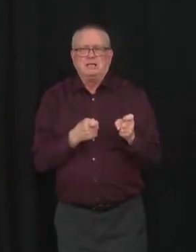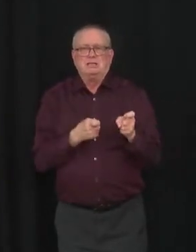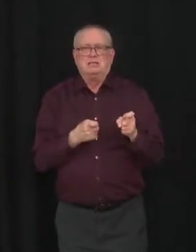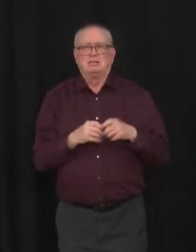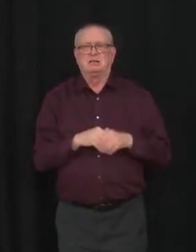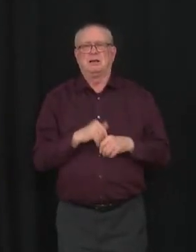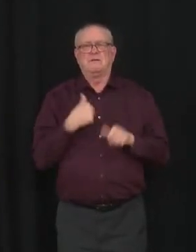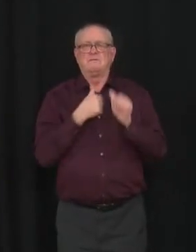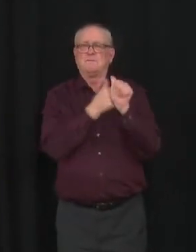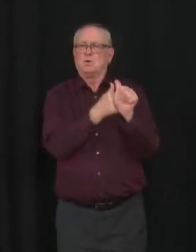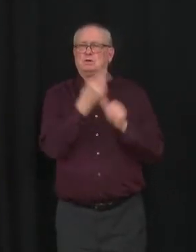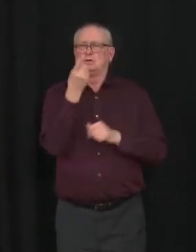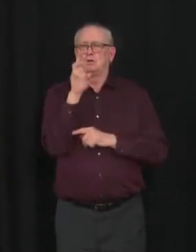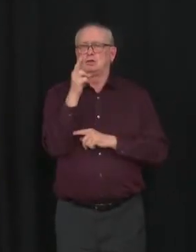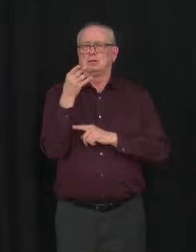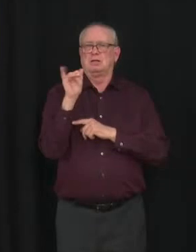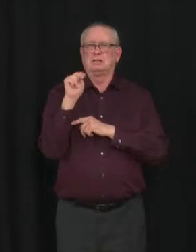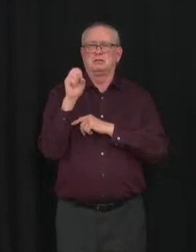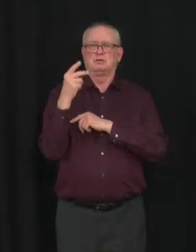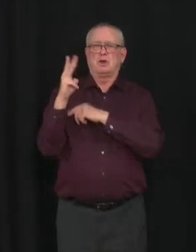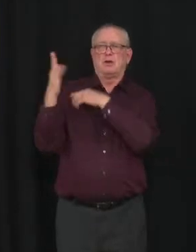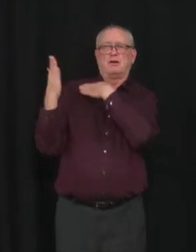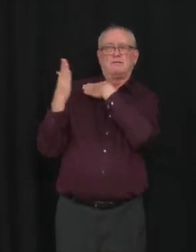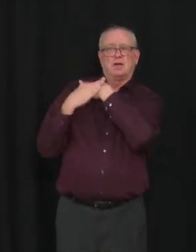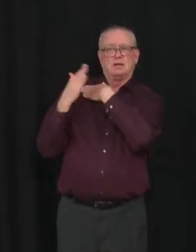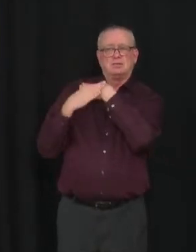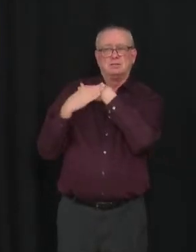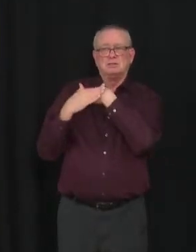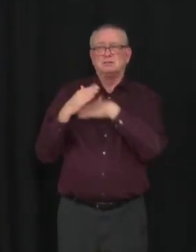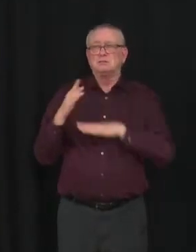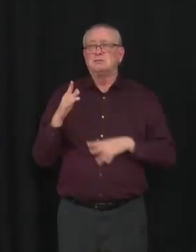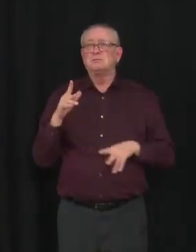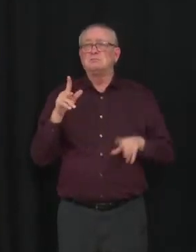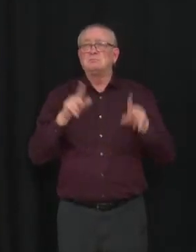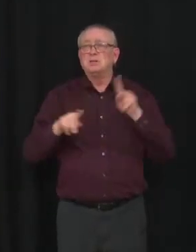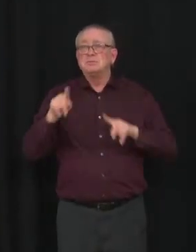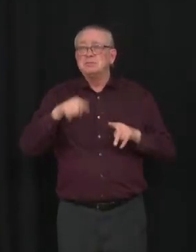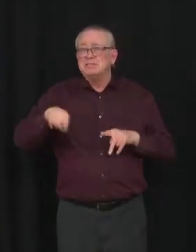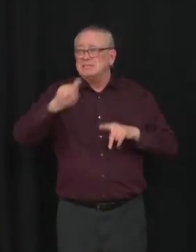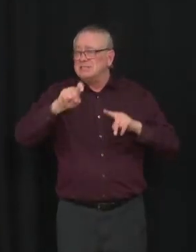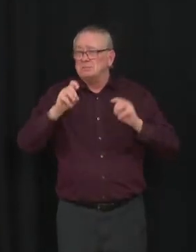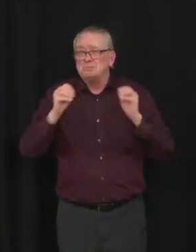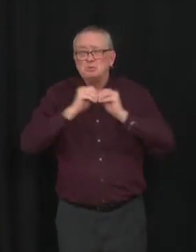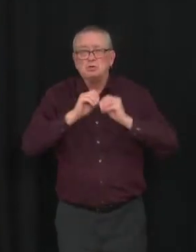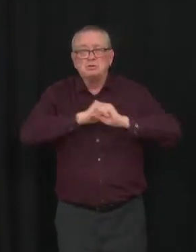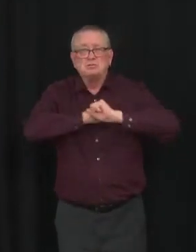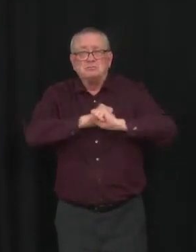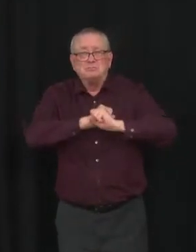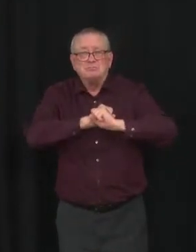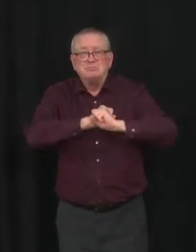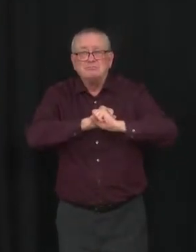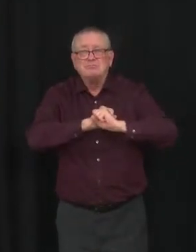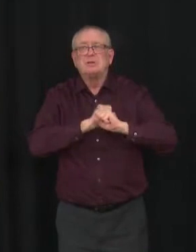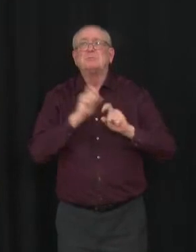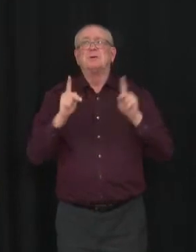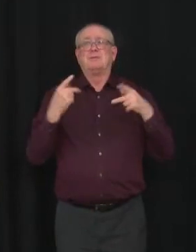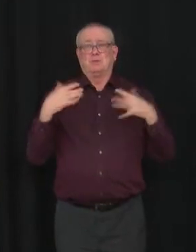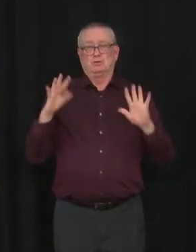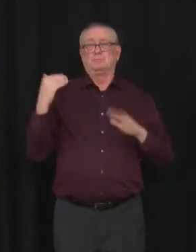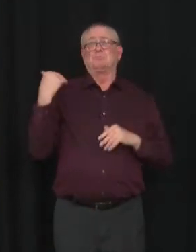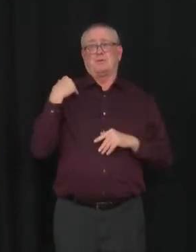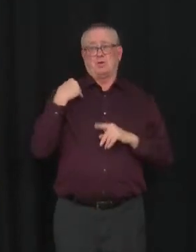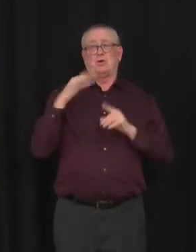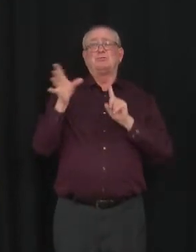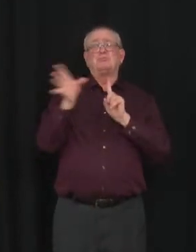for reinfection in those who have had previous strains of COVID and breakthrough infections in those vaccinated with 1 or